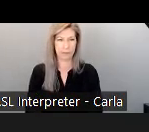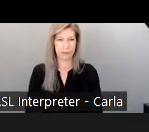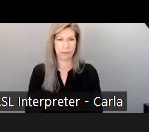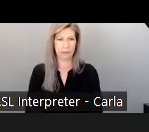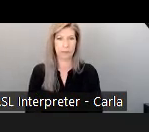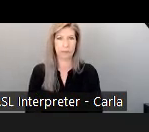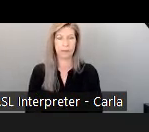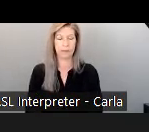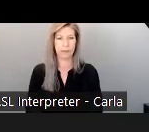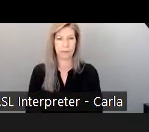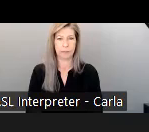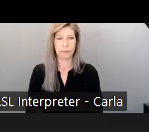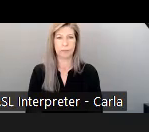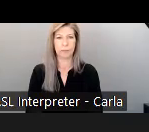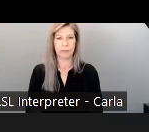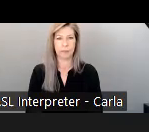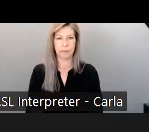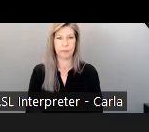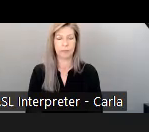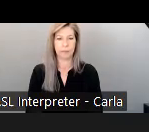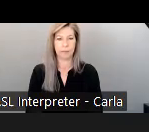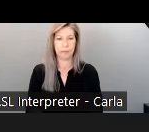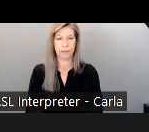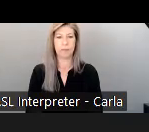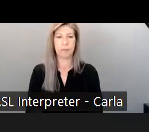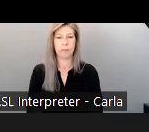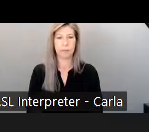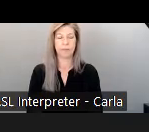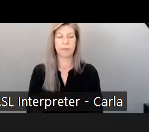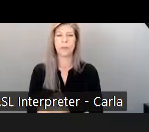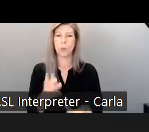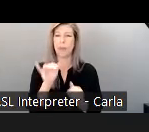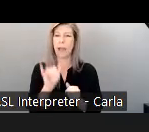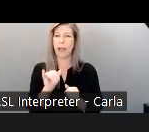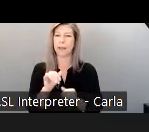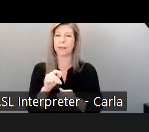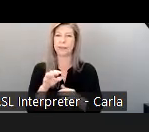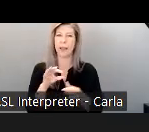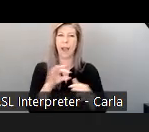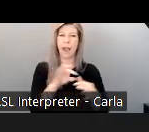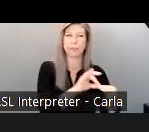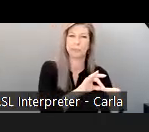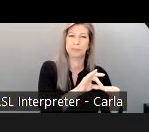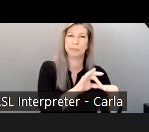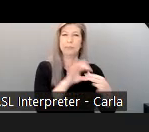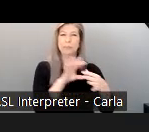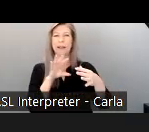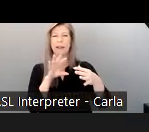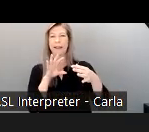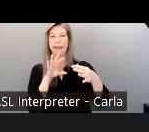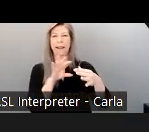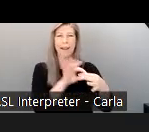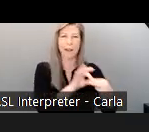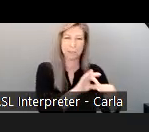Okay, so 1 second. We're pendulating, and I love this picture because that is